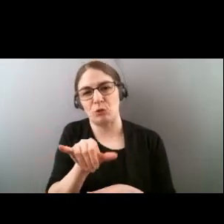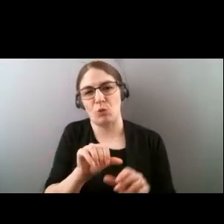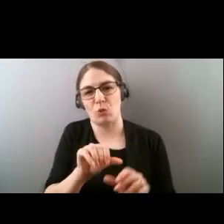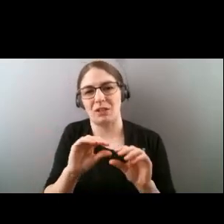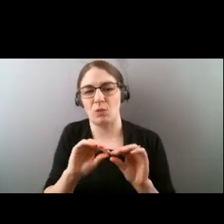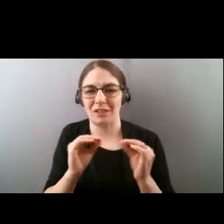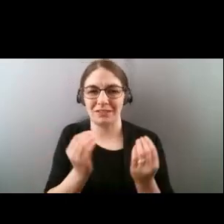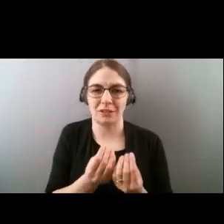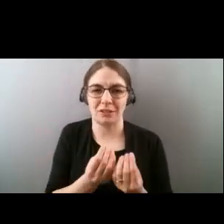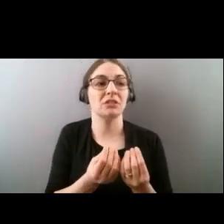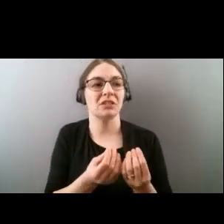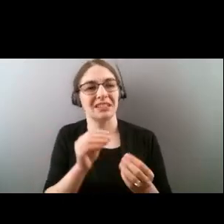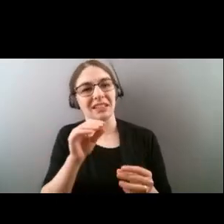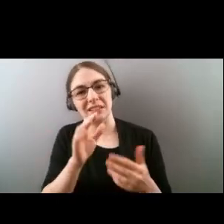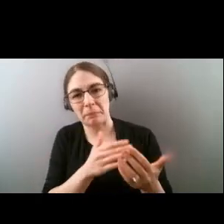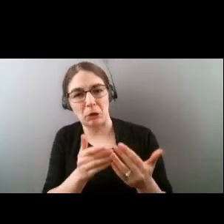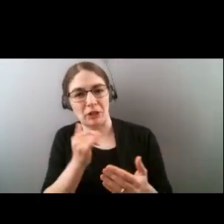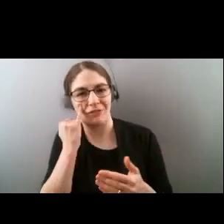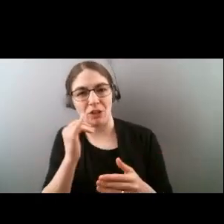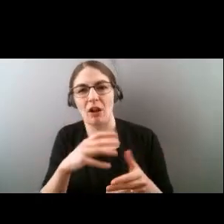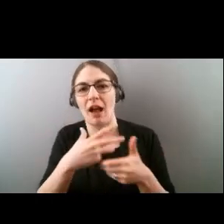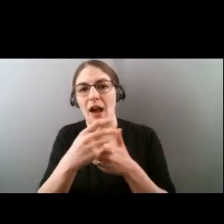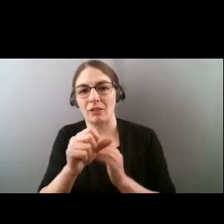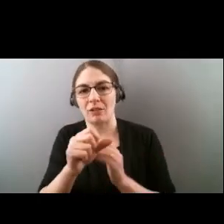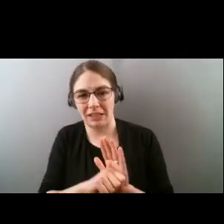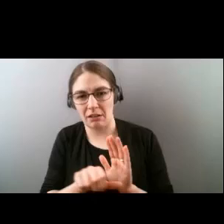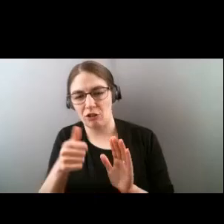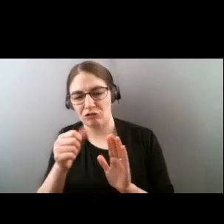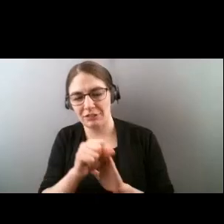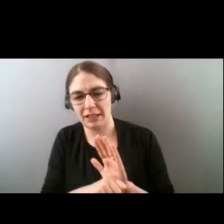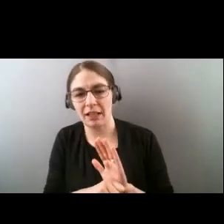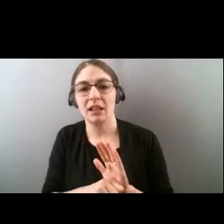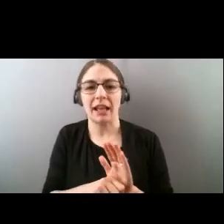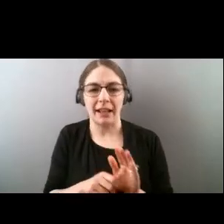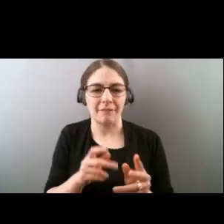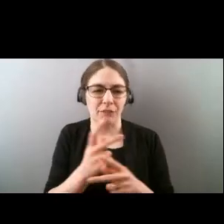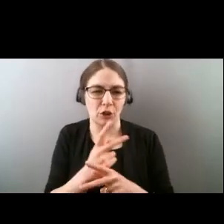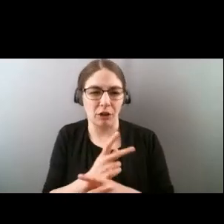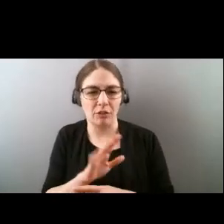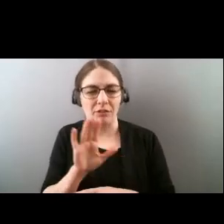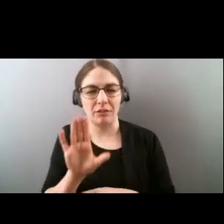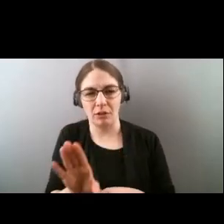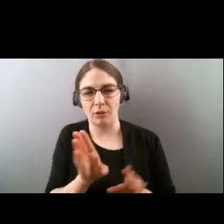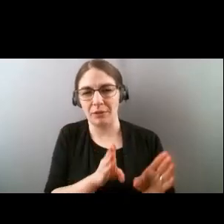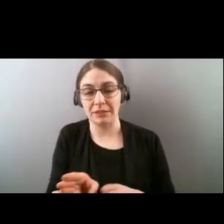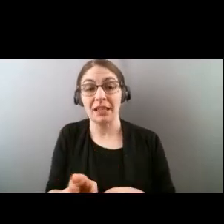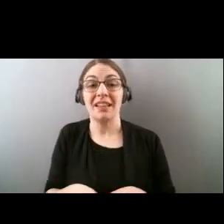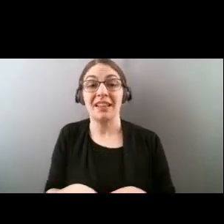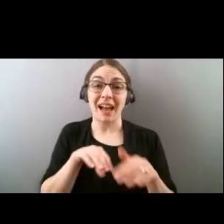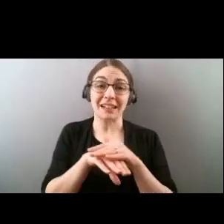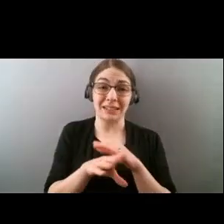and learn what it is that they're doing in this space, because it's the access plans or the language plans that you're